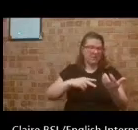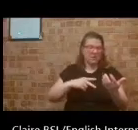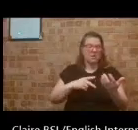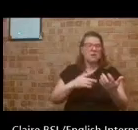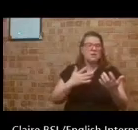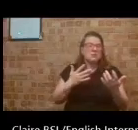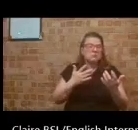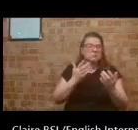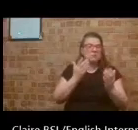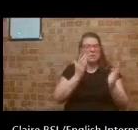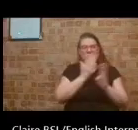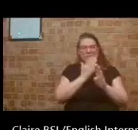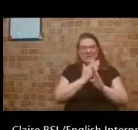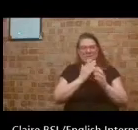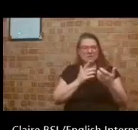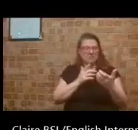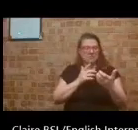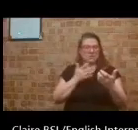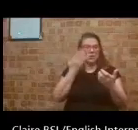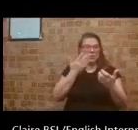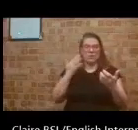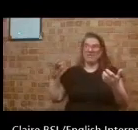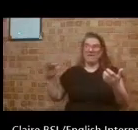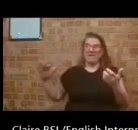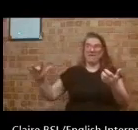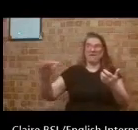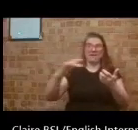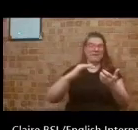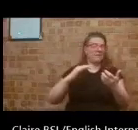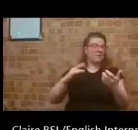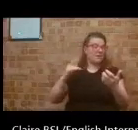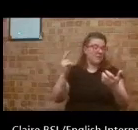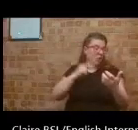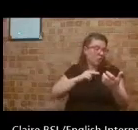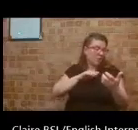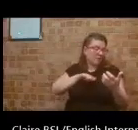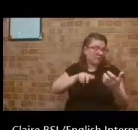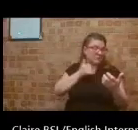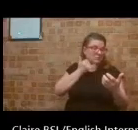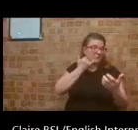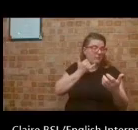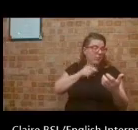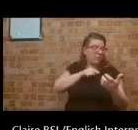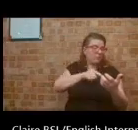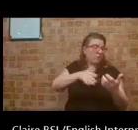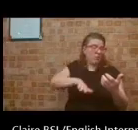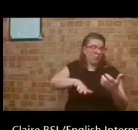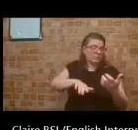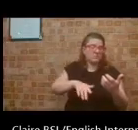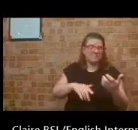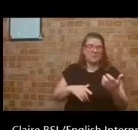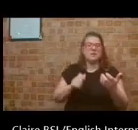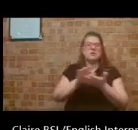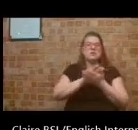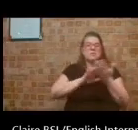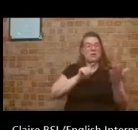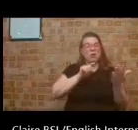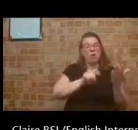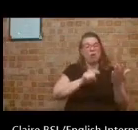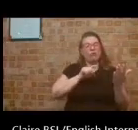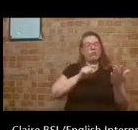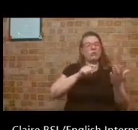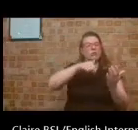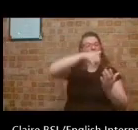don't necessarily even know if there's somebody there or not, let alone whether they're looking at your phone screen or not. And so by turning on the screen